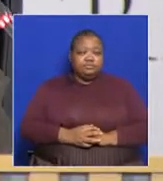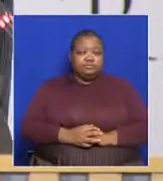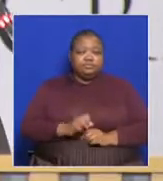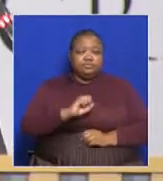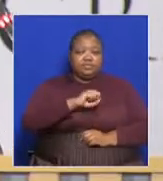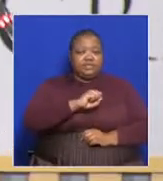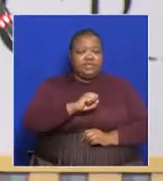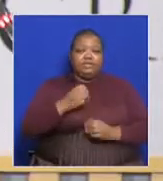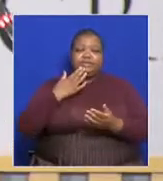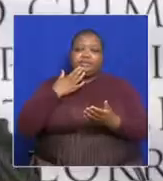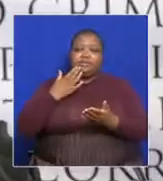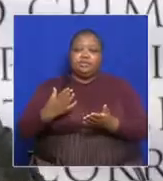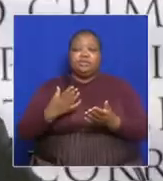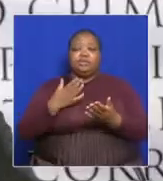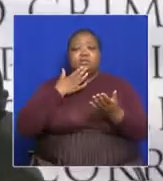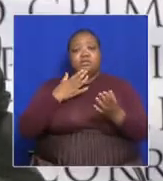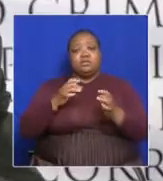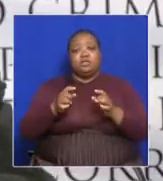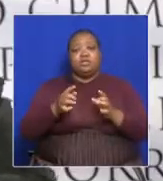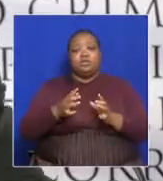Thank you, Commissioner Baloyi.